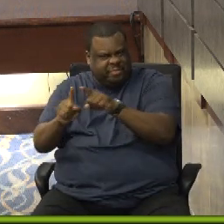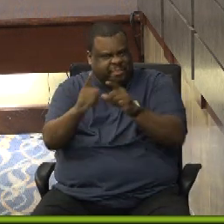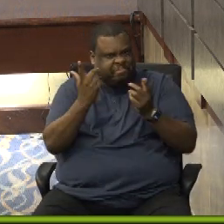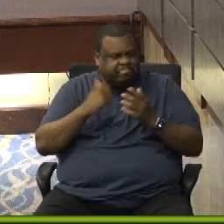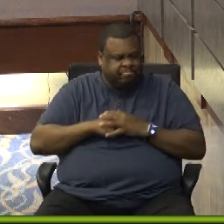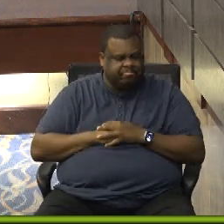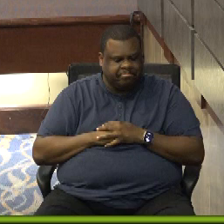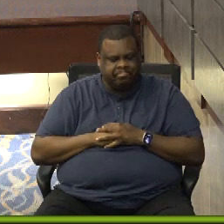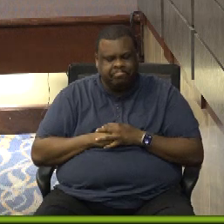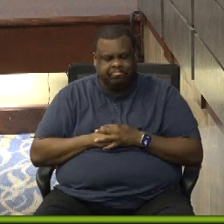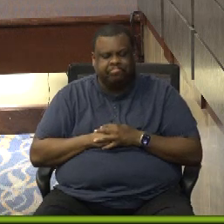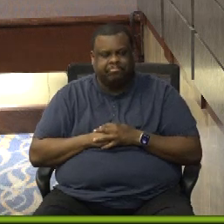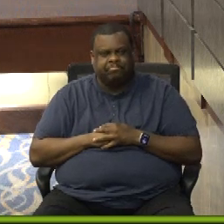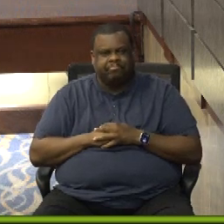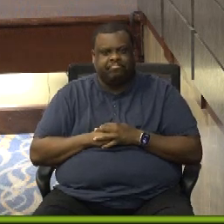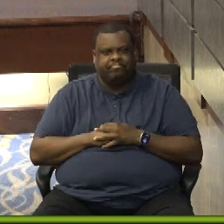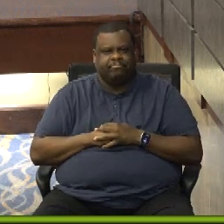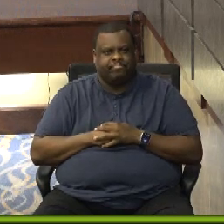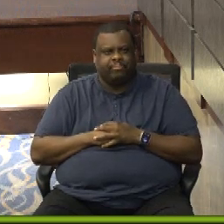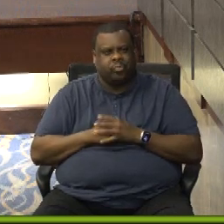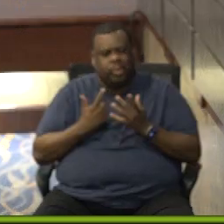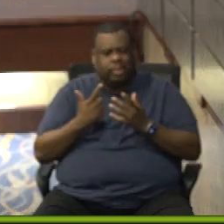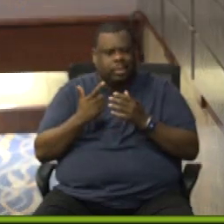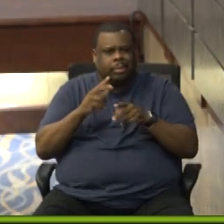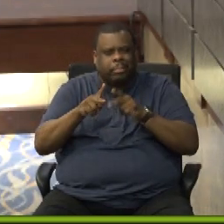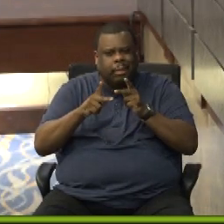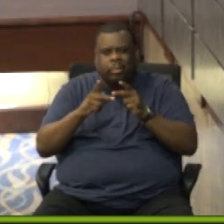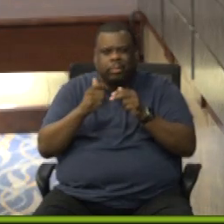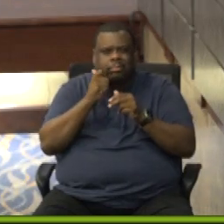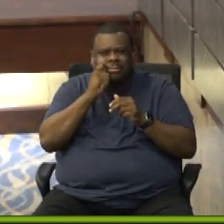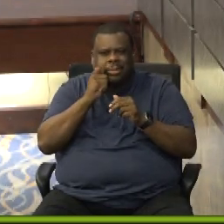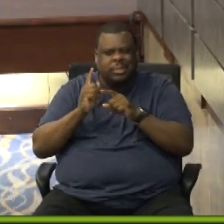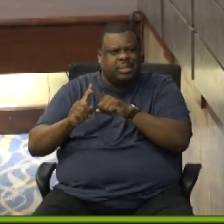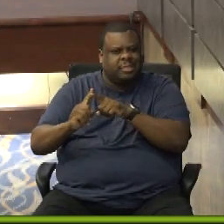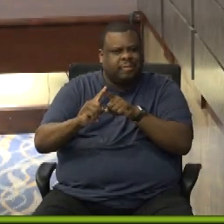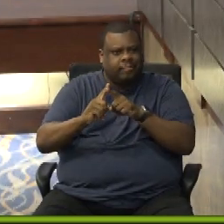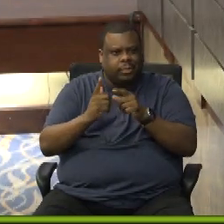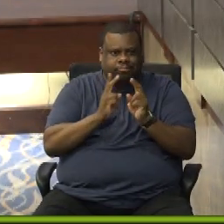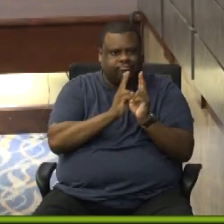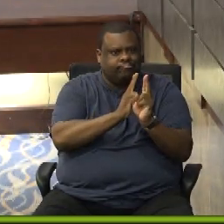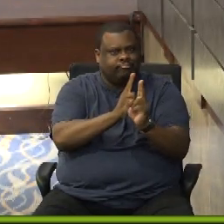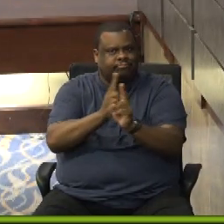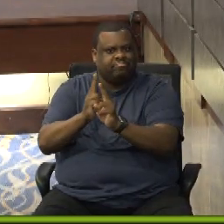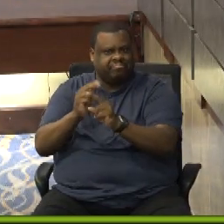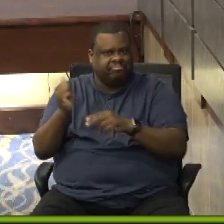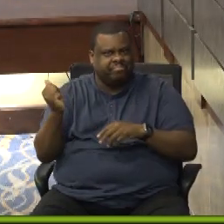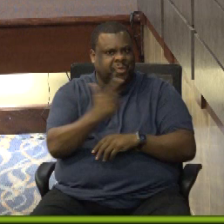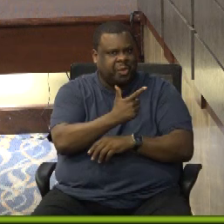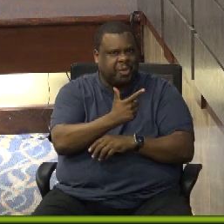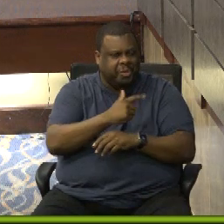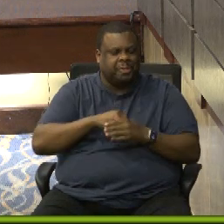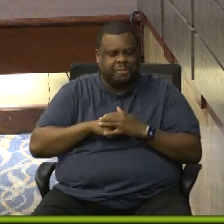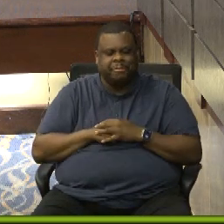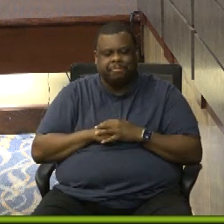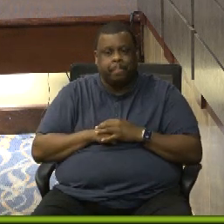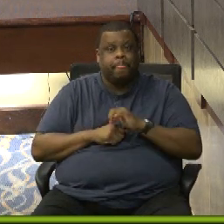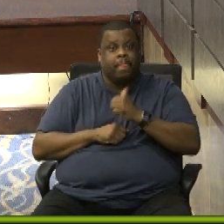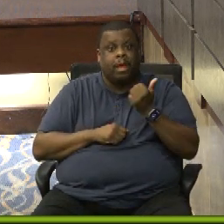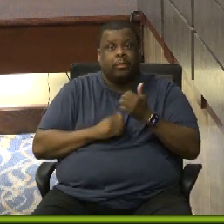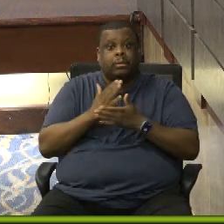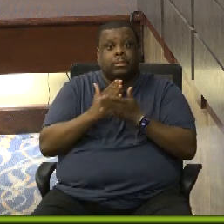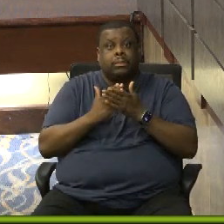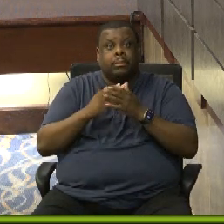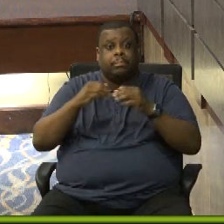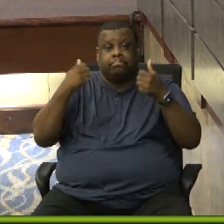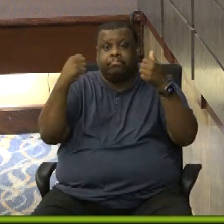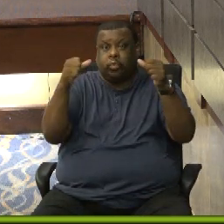going across, really celebrating the variety of people that live here. And then also, just to return to show some posters playing off